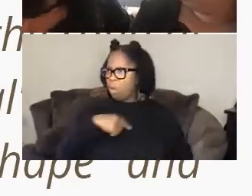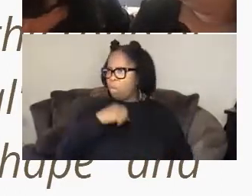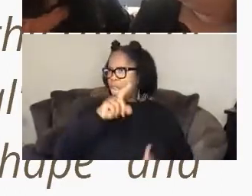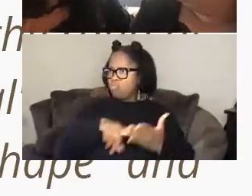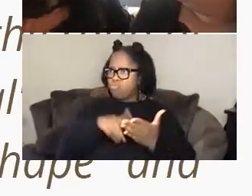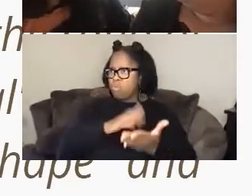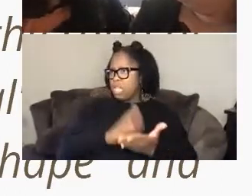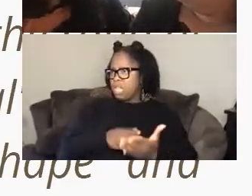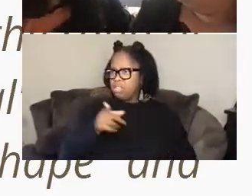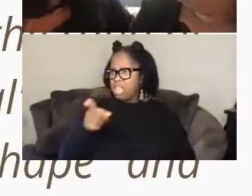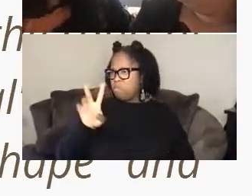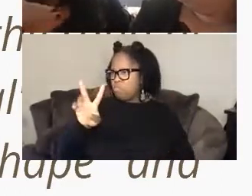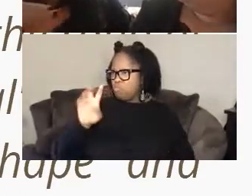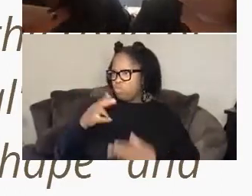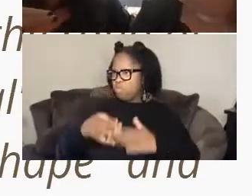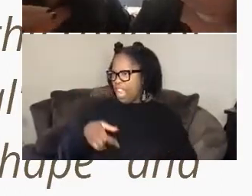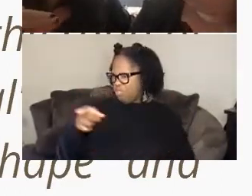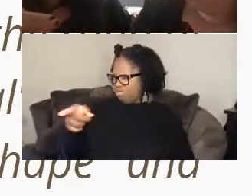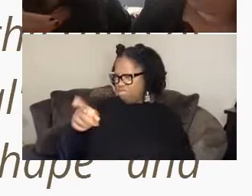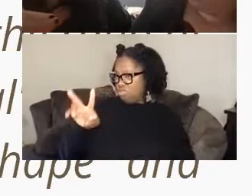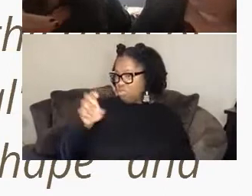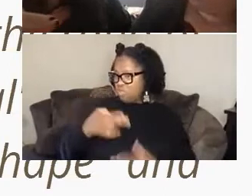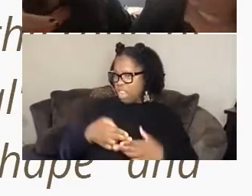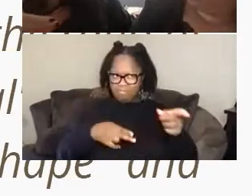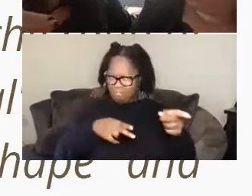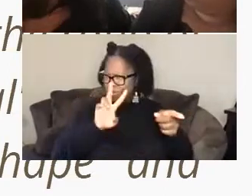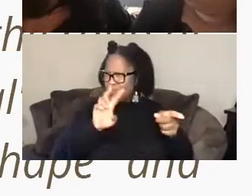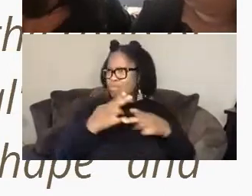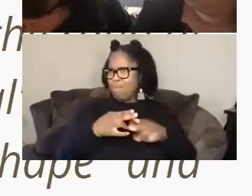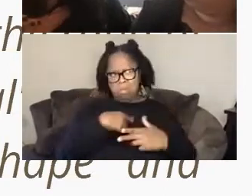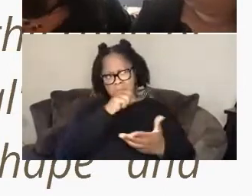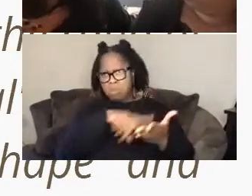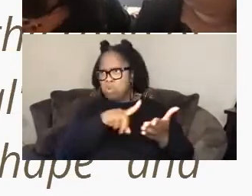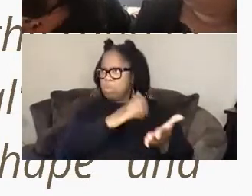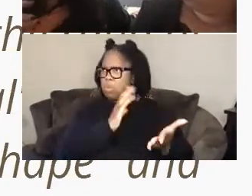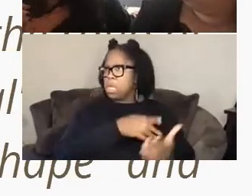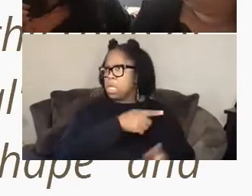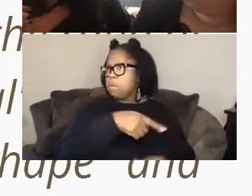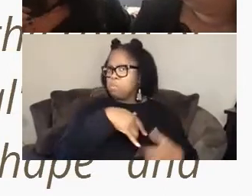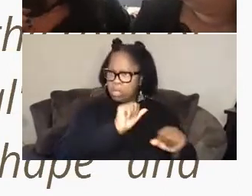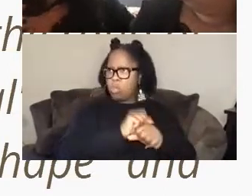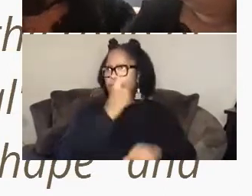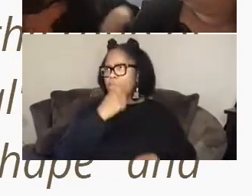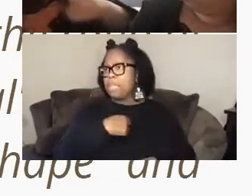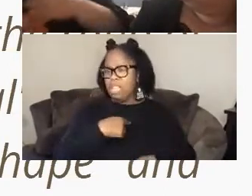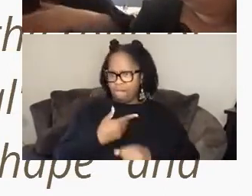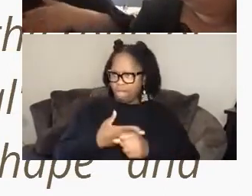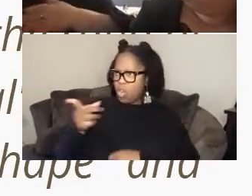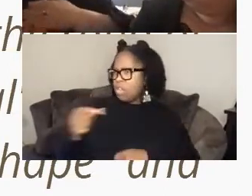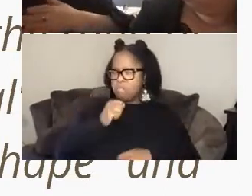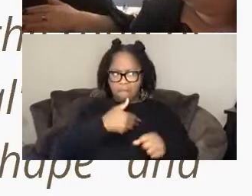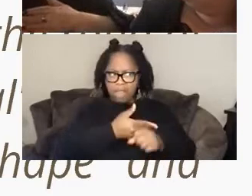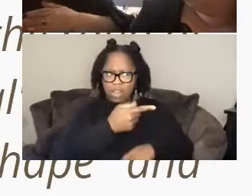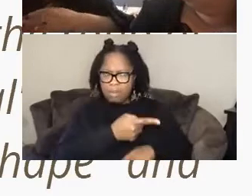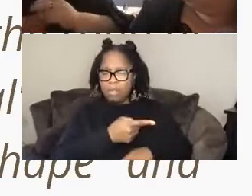against people who weigh 200 pounds because I have someone here who weighs 200 pounds and I haven't fired them, when they're actually firing